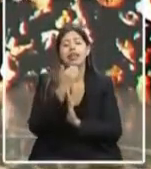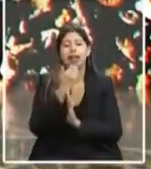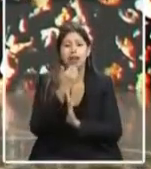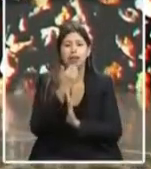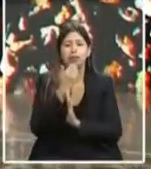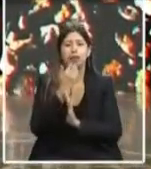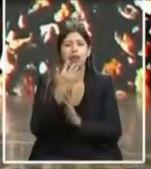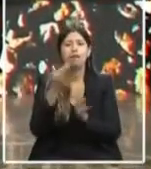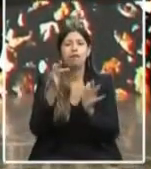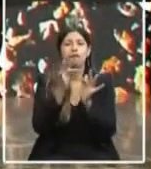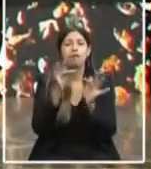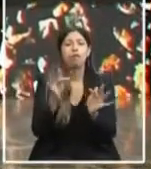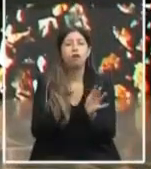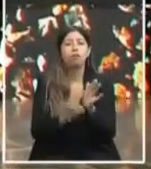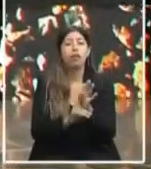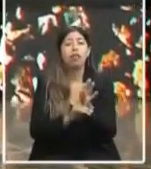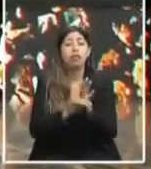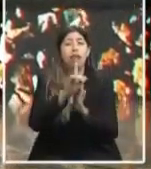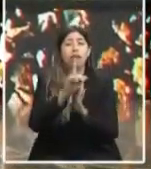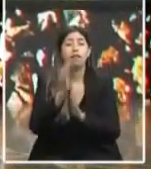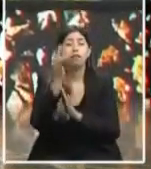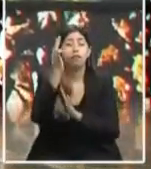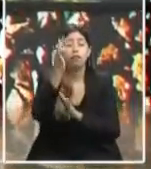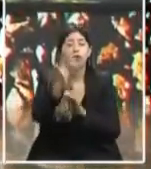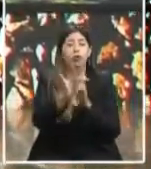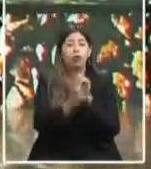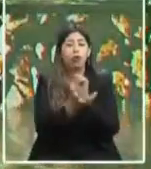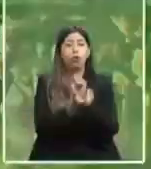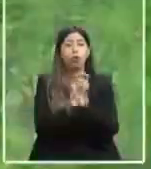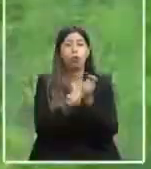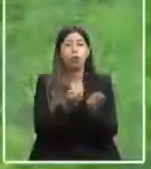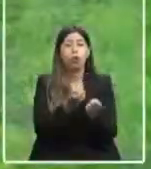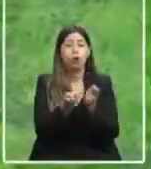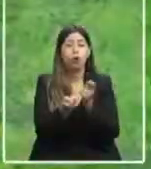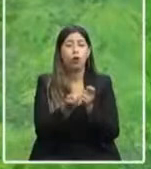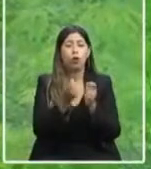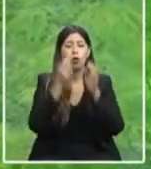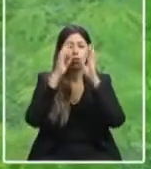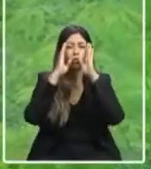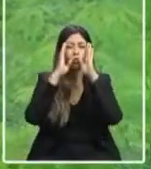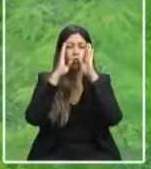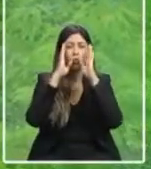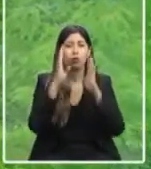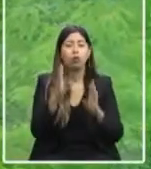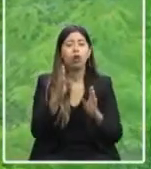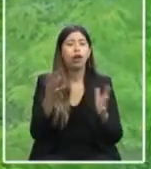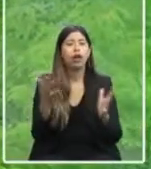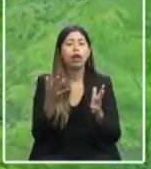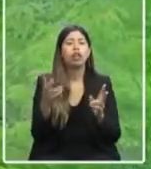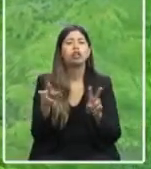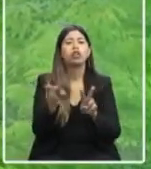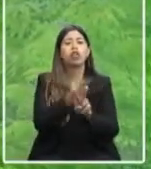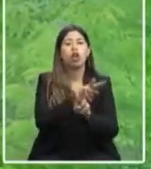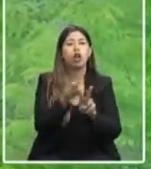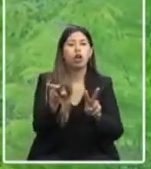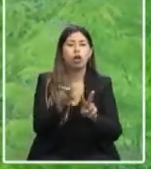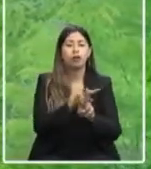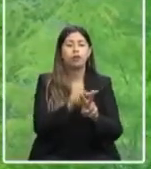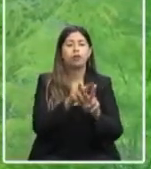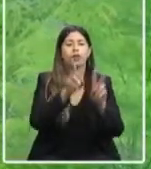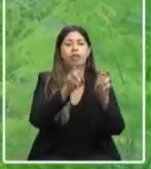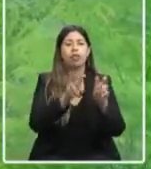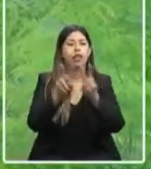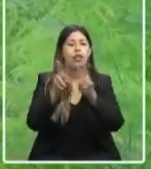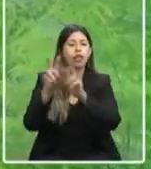consider essentially two classes of capital goods assets. One is what